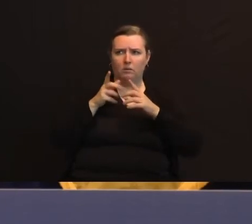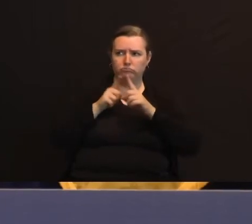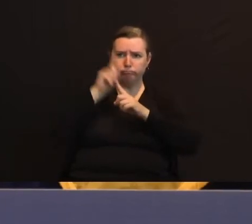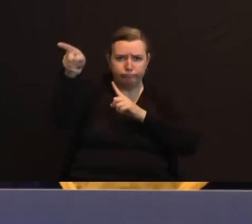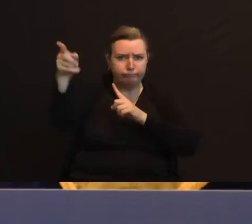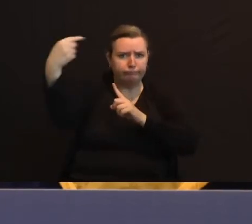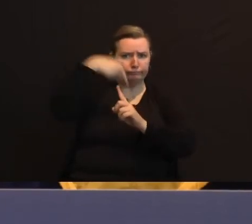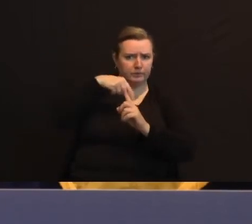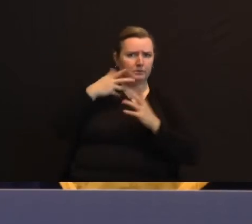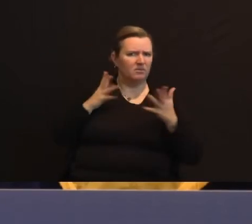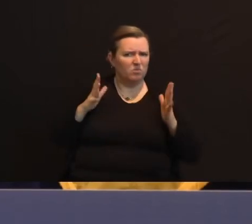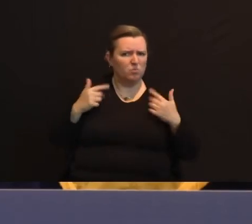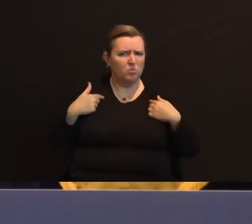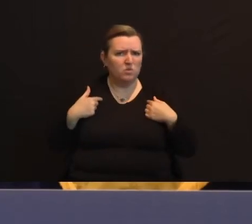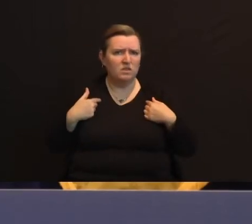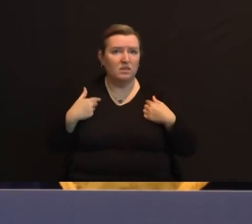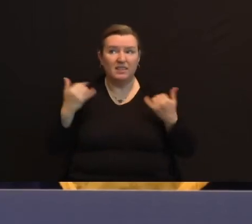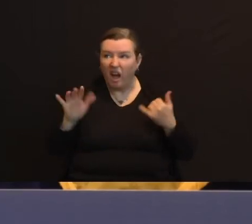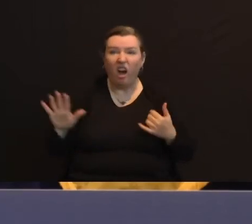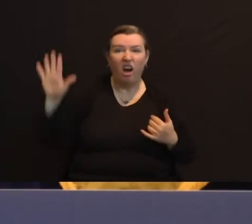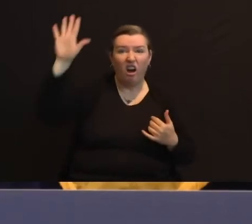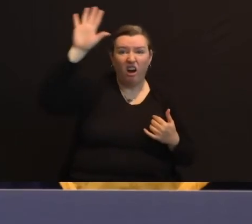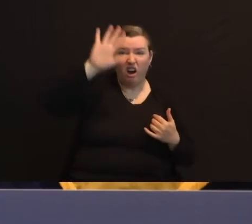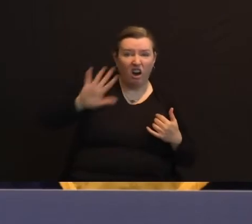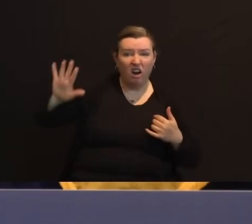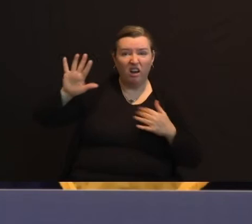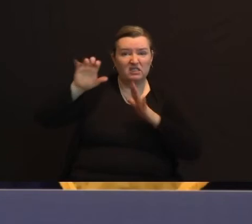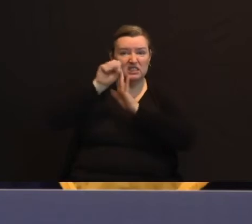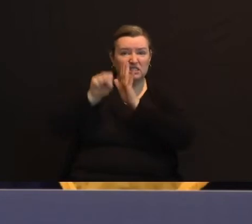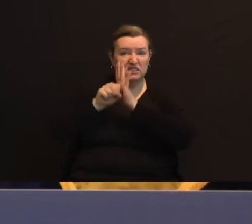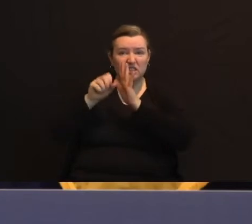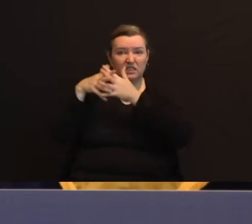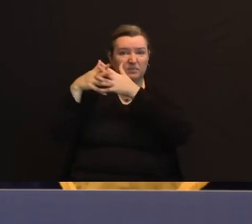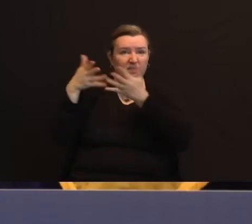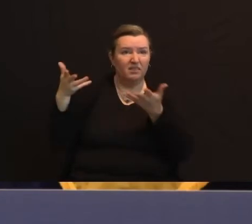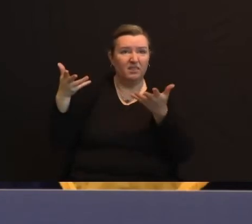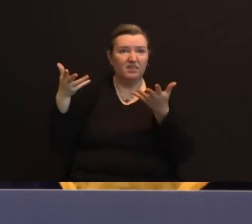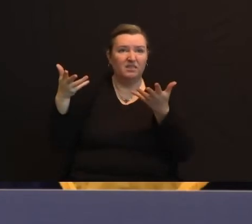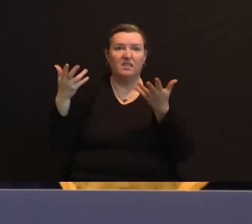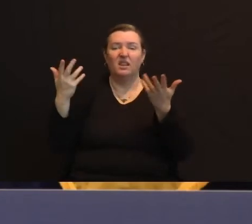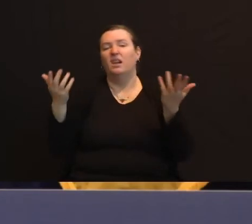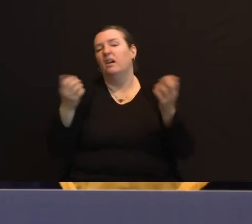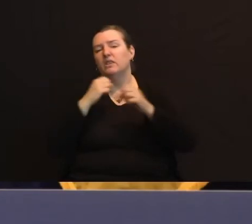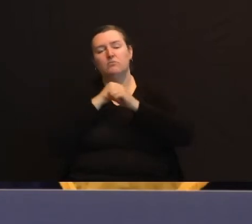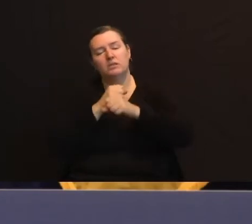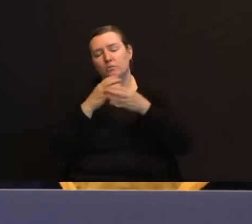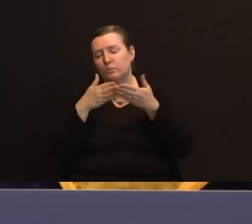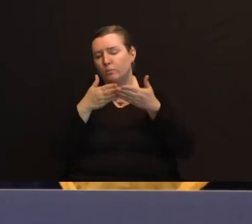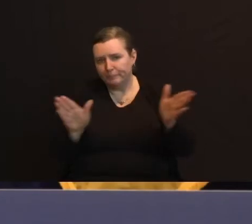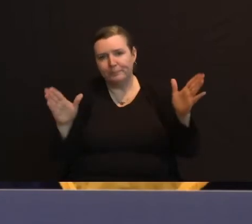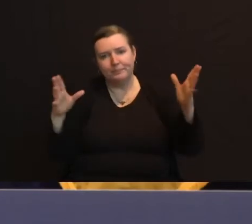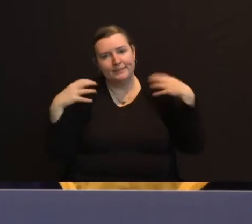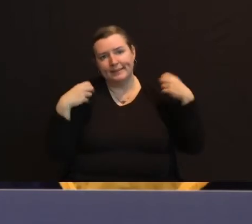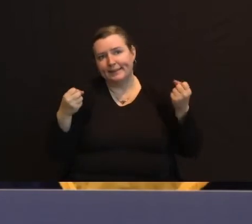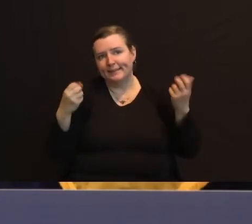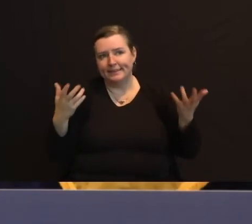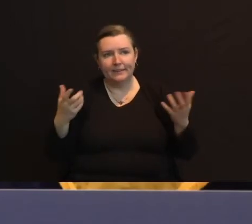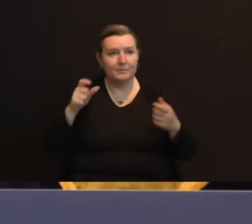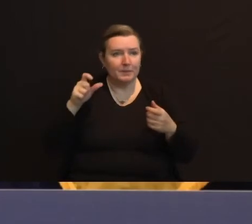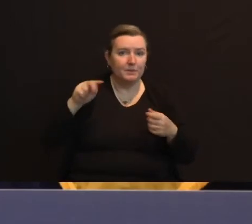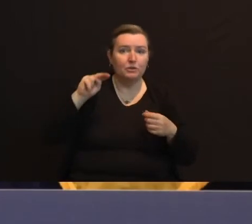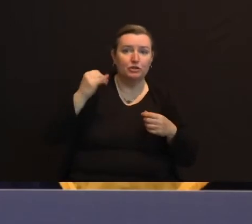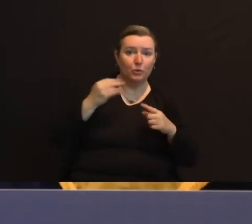our sole objective to protect public health, either from folks who are Jerseyans who have traveled out or visitors who are coming in.